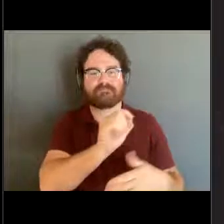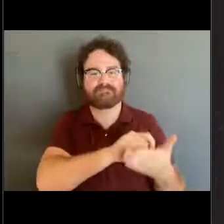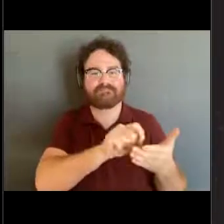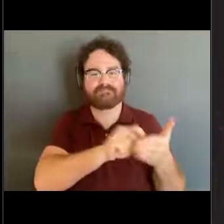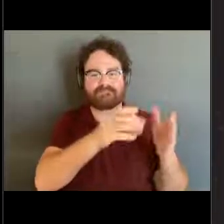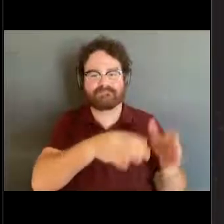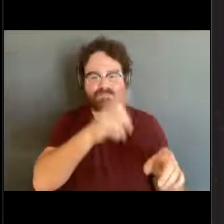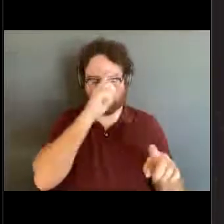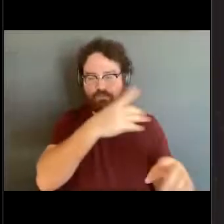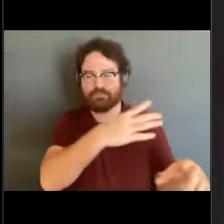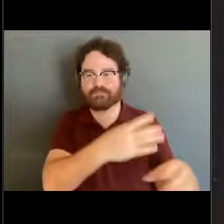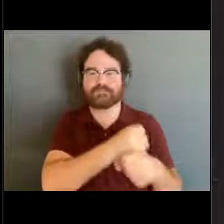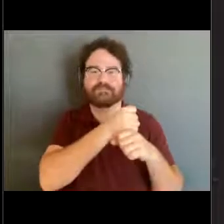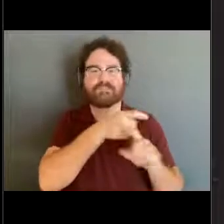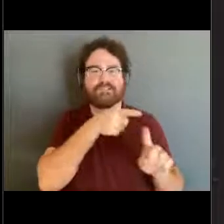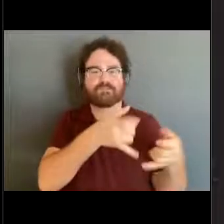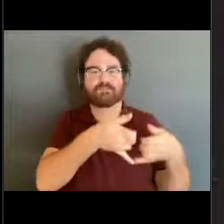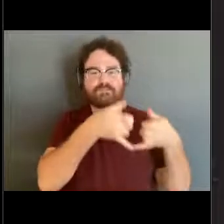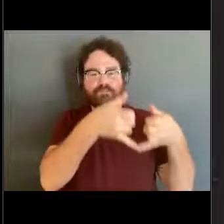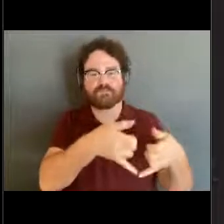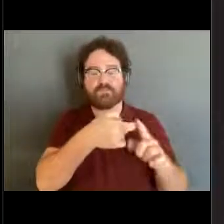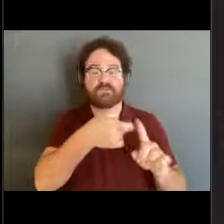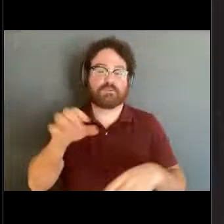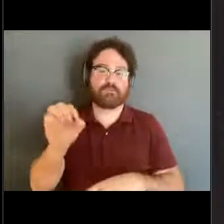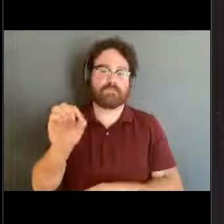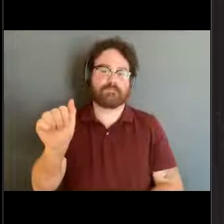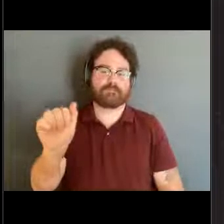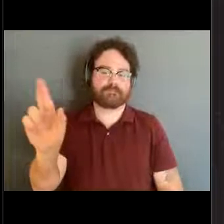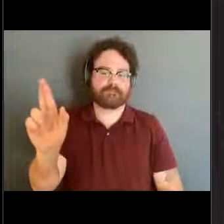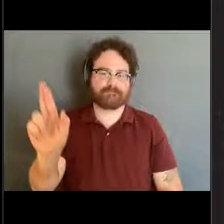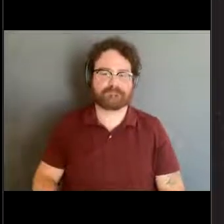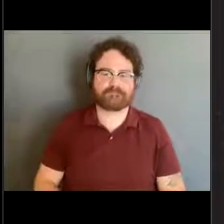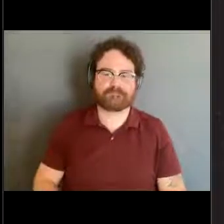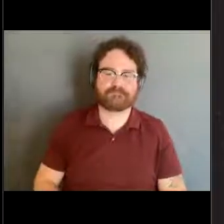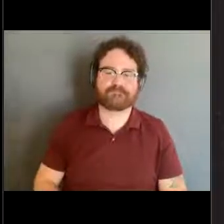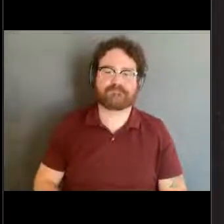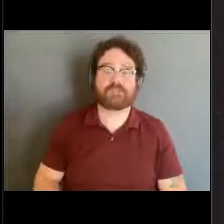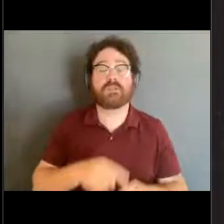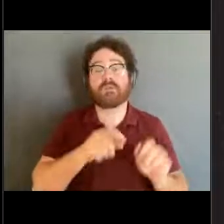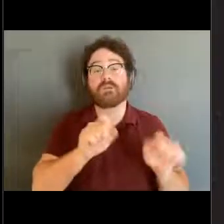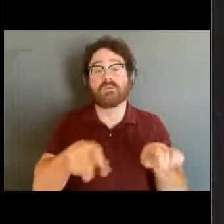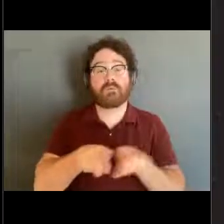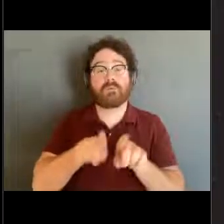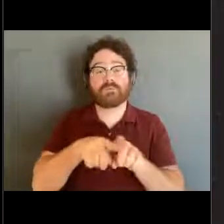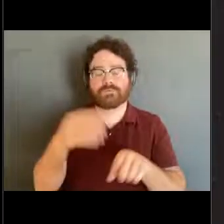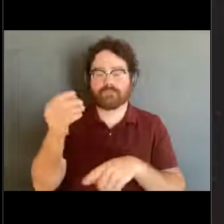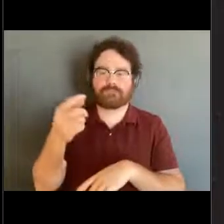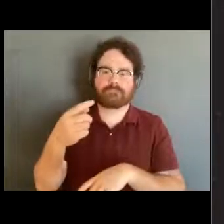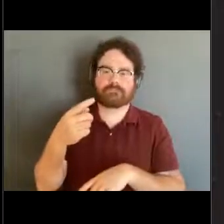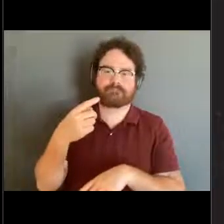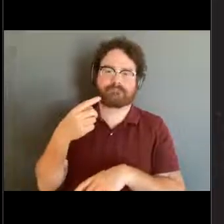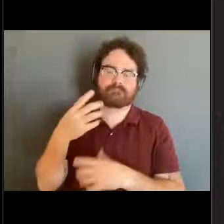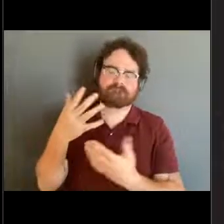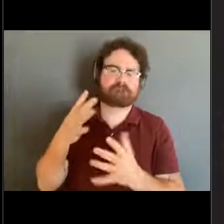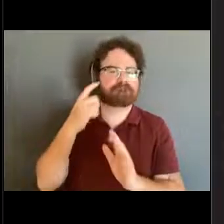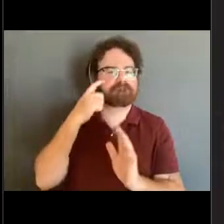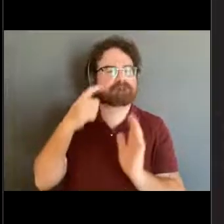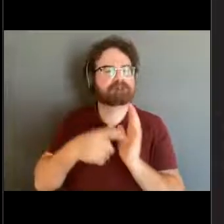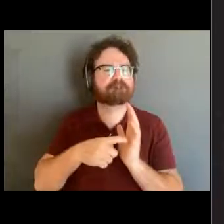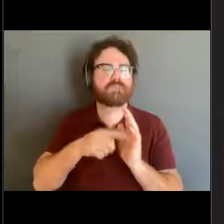for receiving the award from OAR. You can also tell there's sort of a consistent